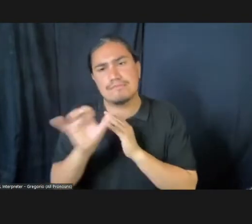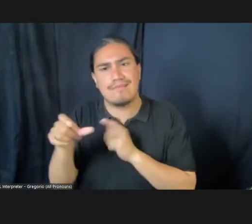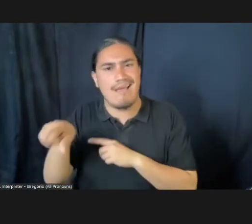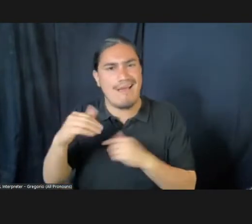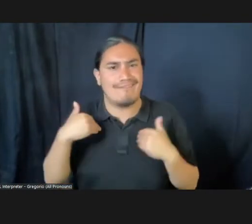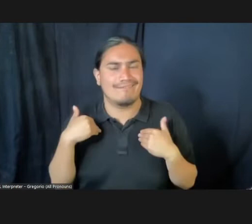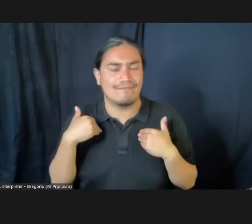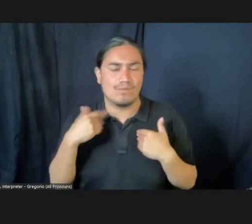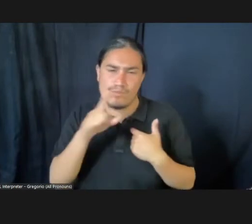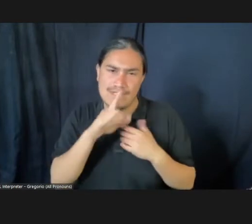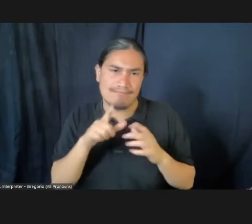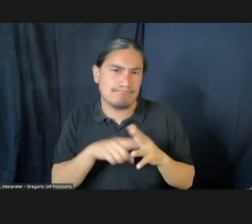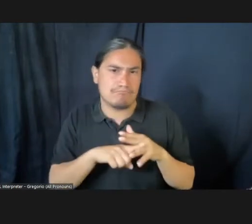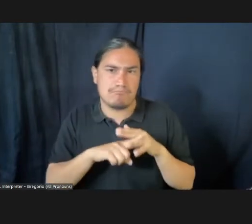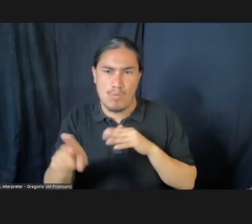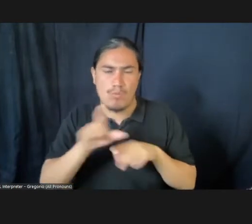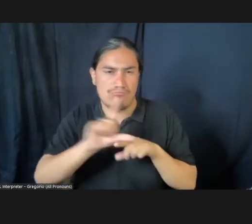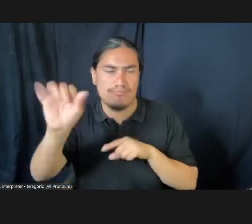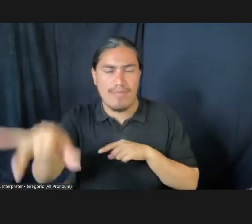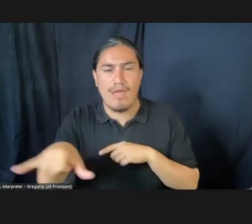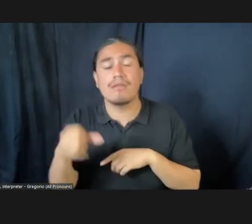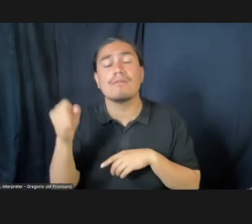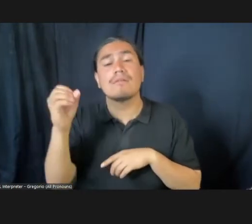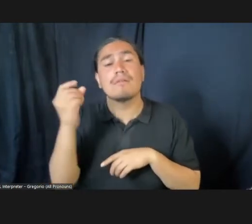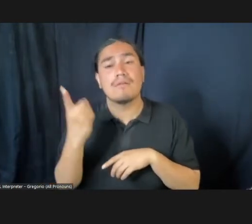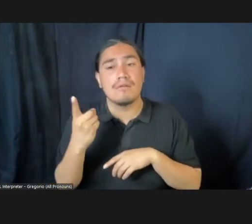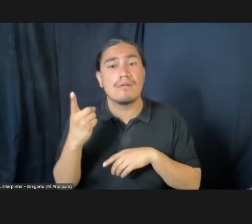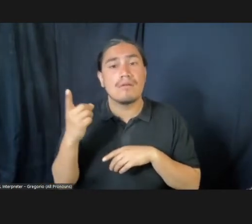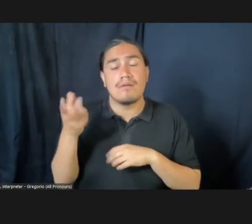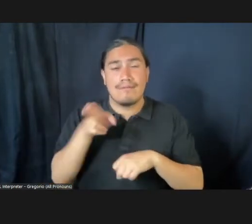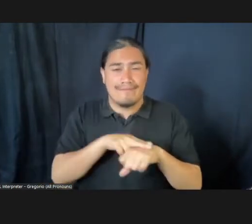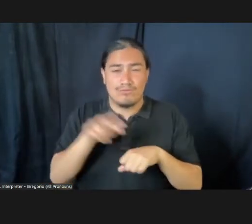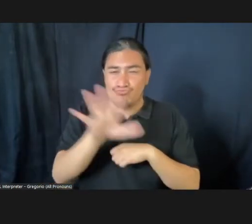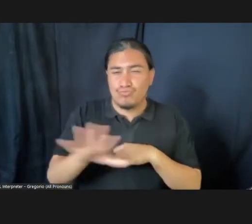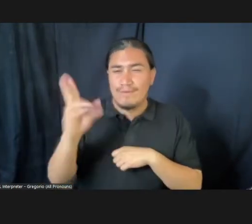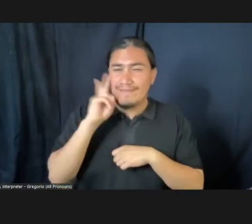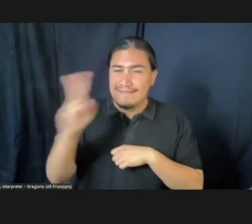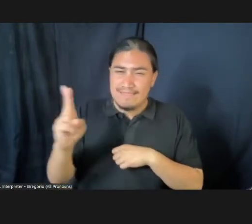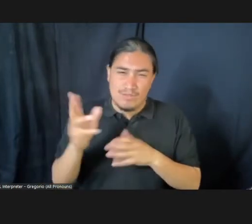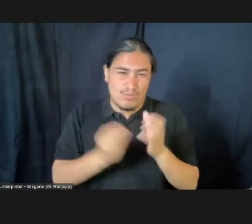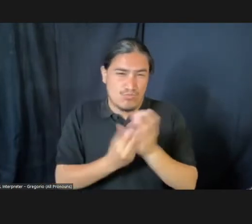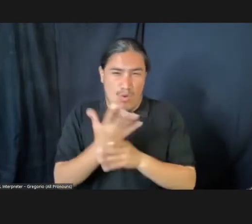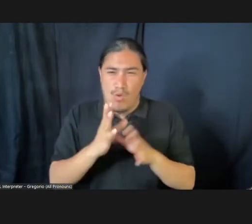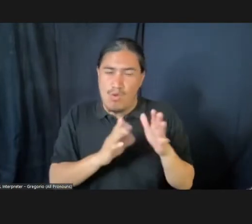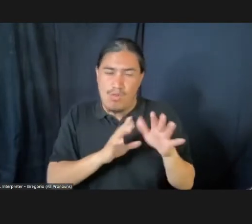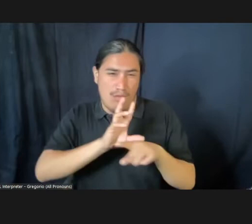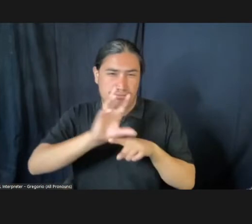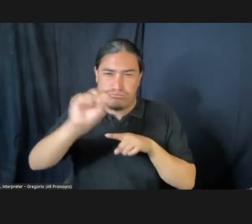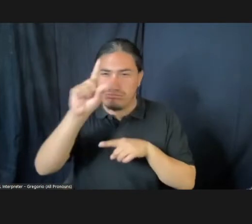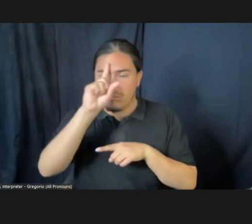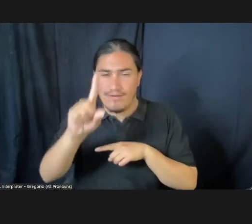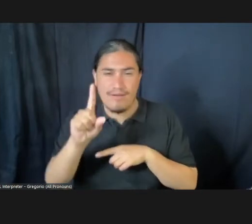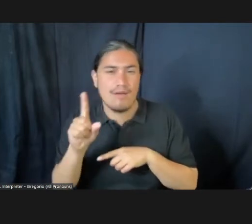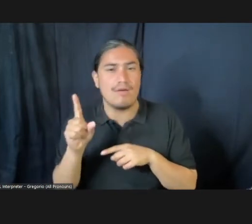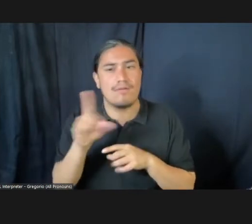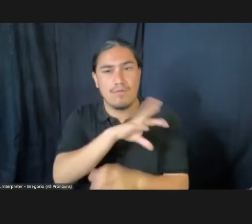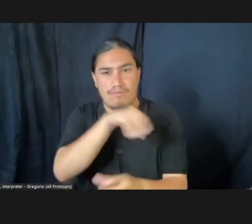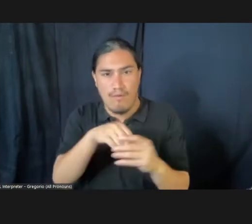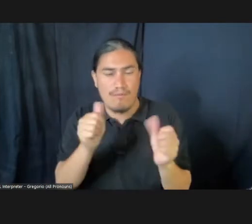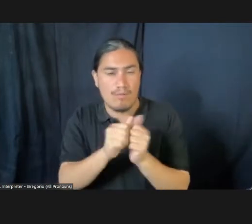meaningfully. University theater programs across the country are seeing exponential growth in demand for courses that deal with civic